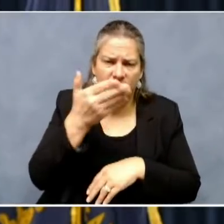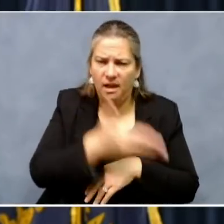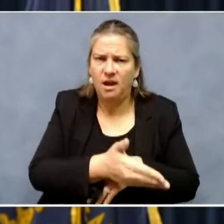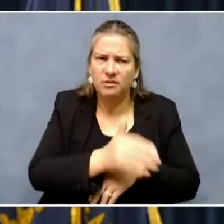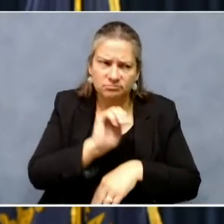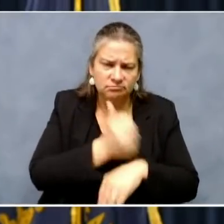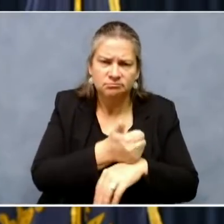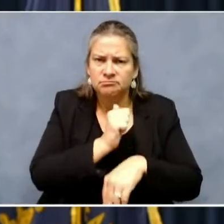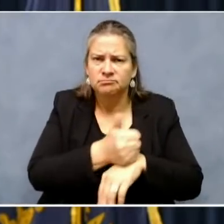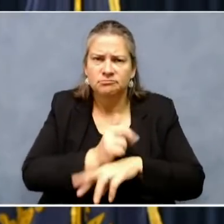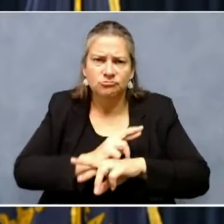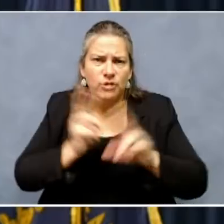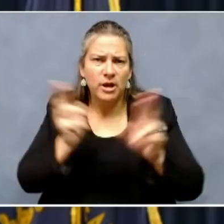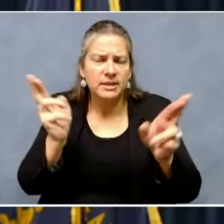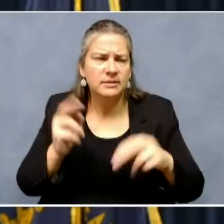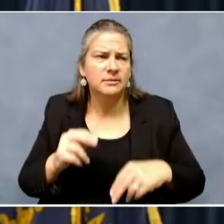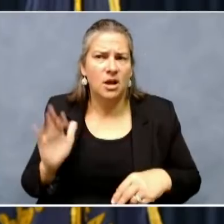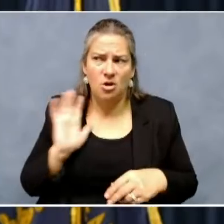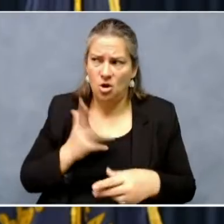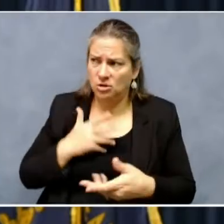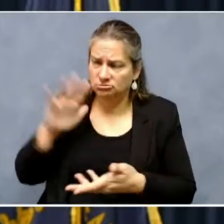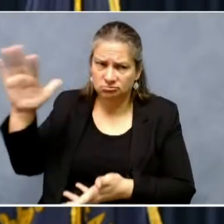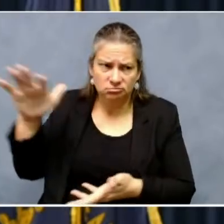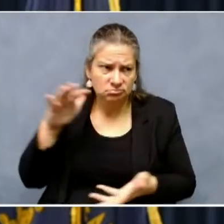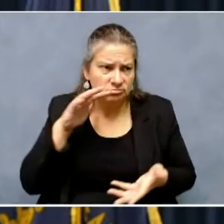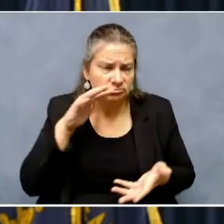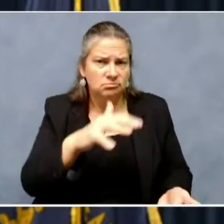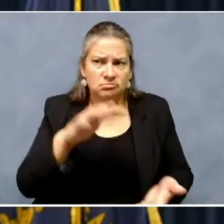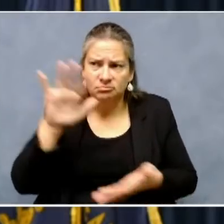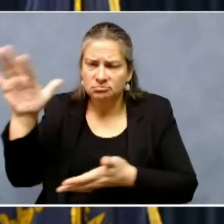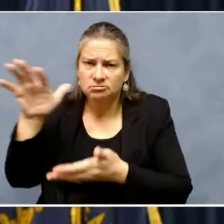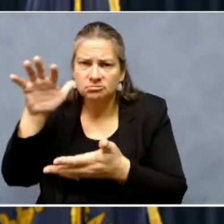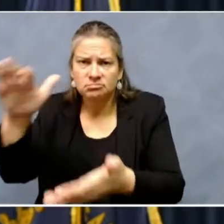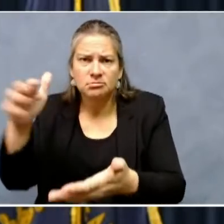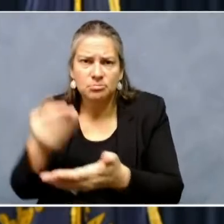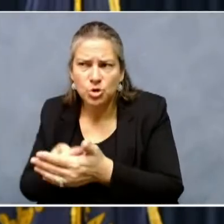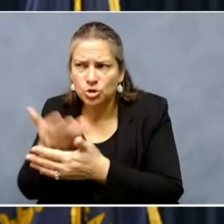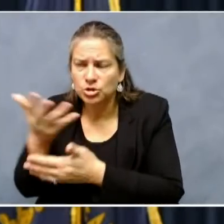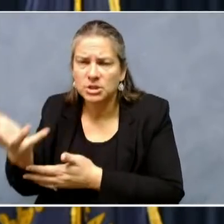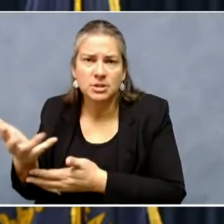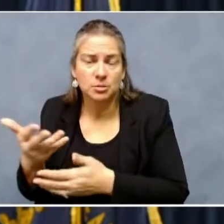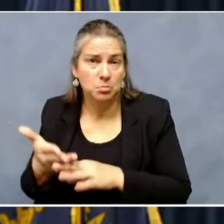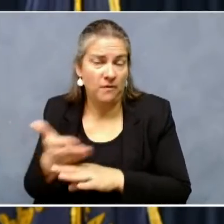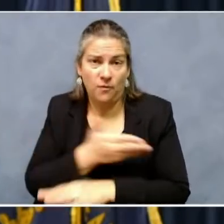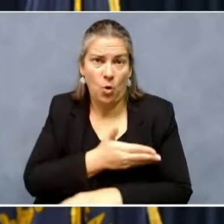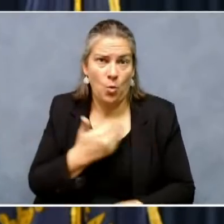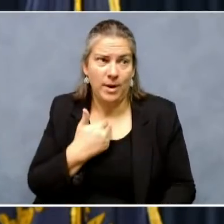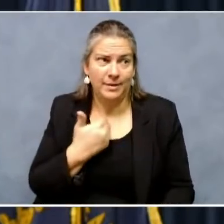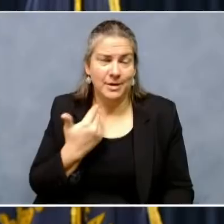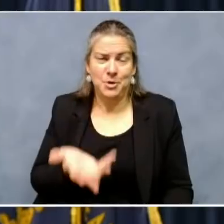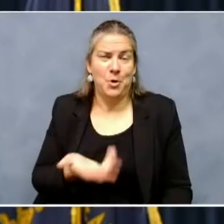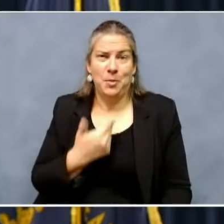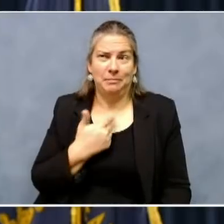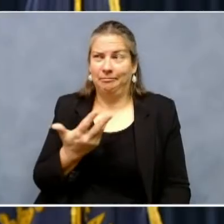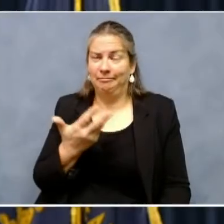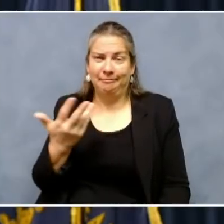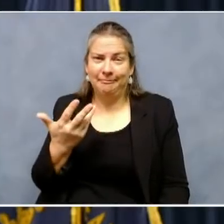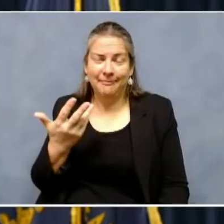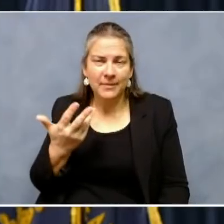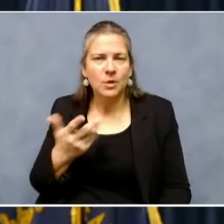for our stockpile. Go ahead and purchase some things that we didn't previously have runs on. Very